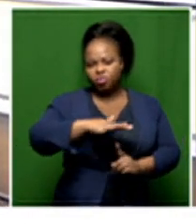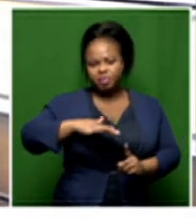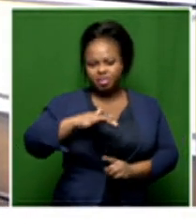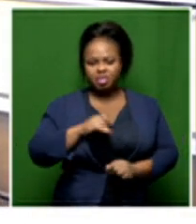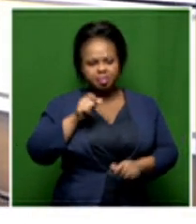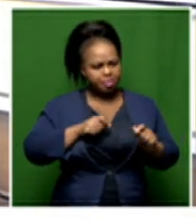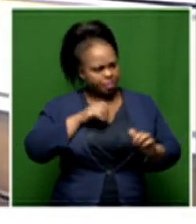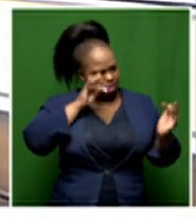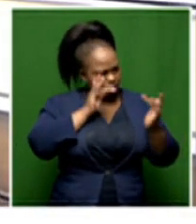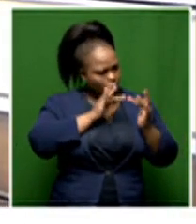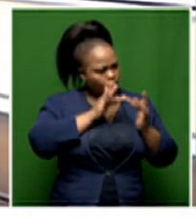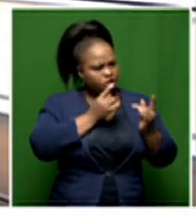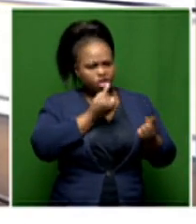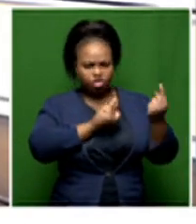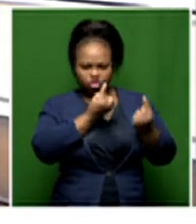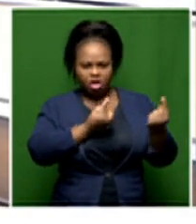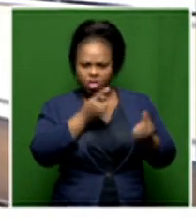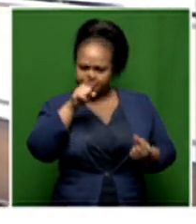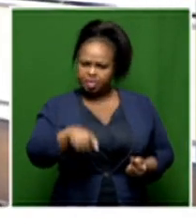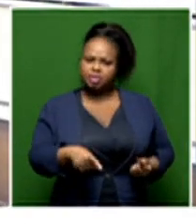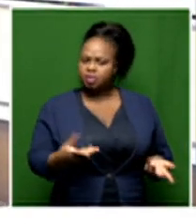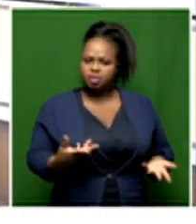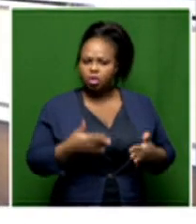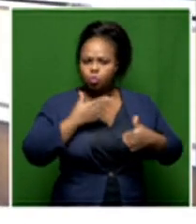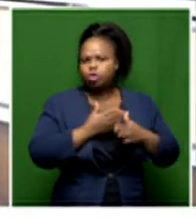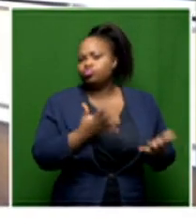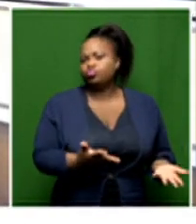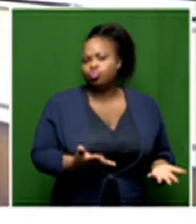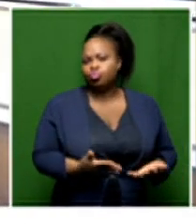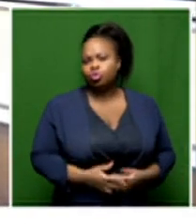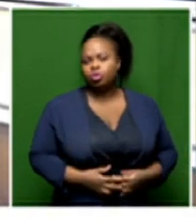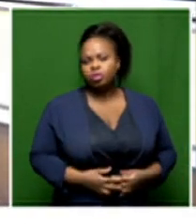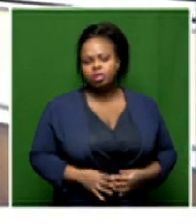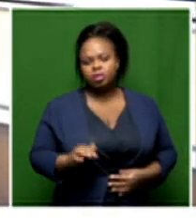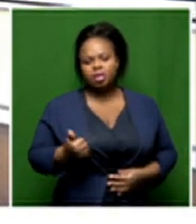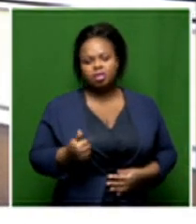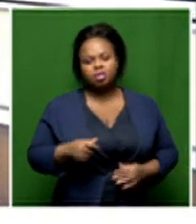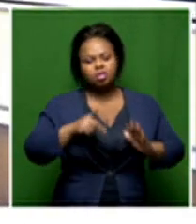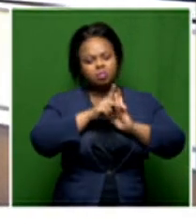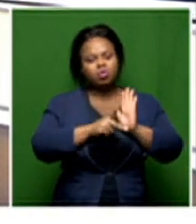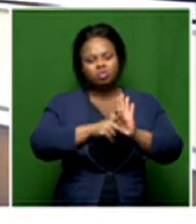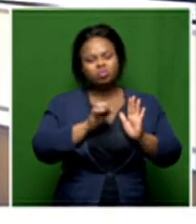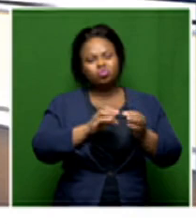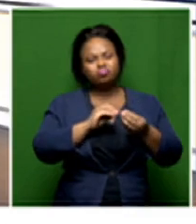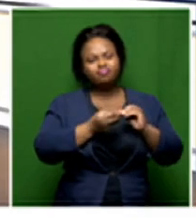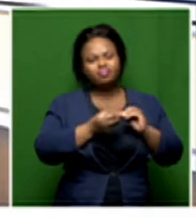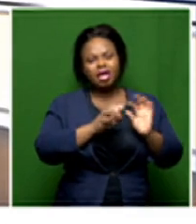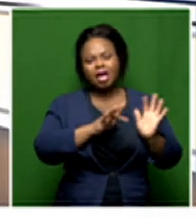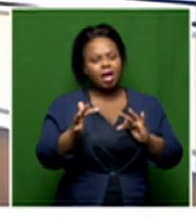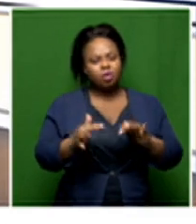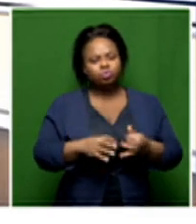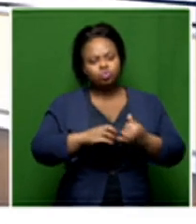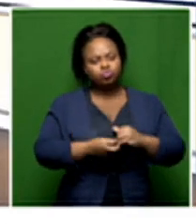into contact with others as a rule, how do you mitigate then in your policies for such situations